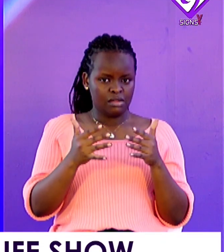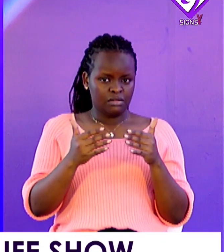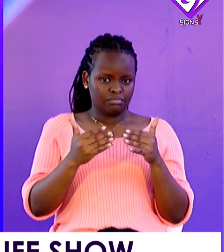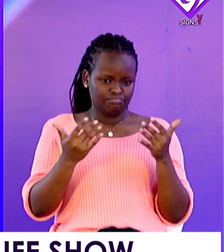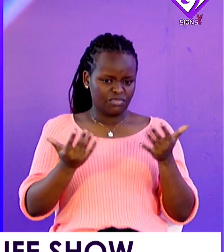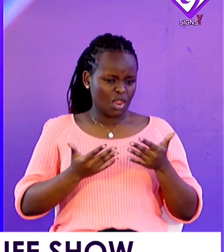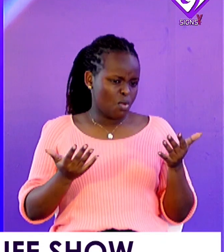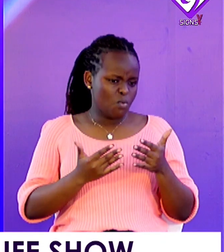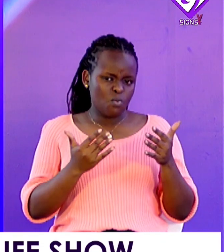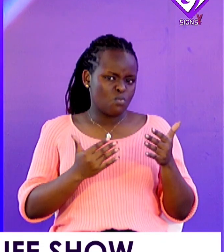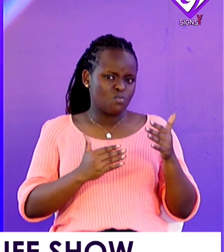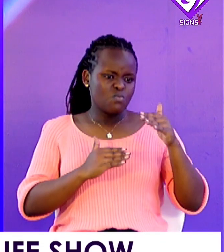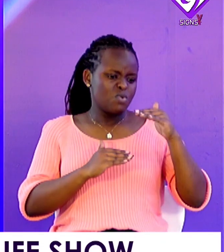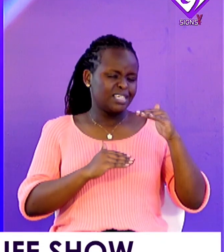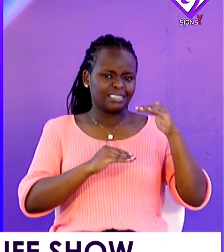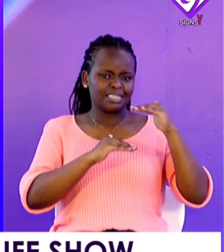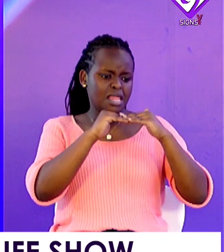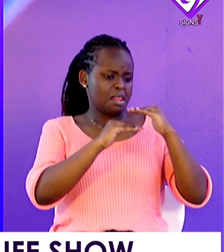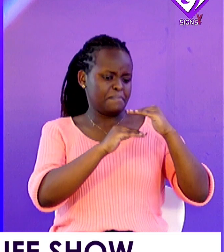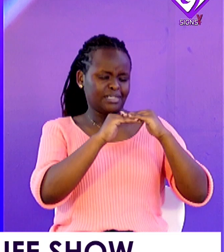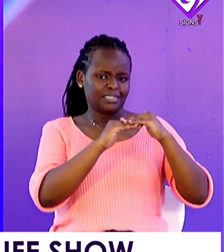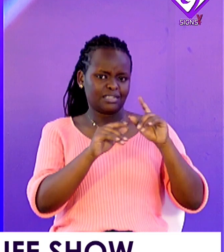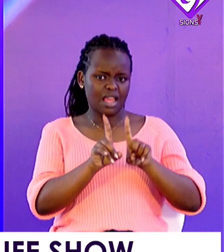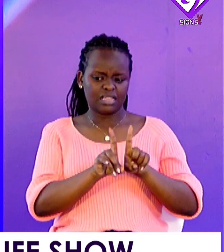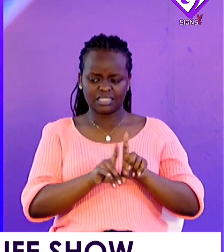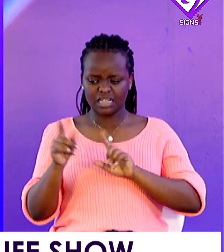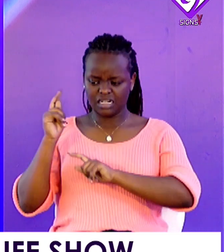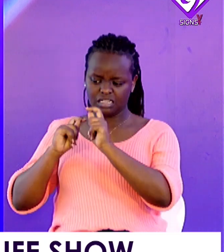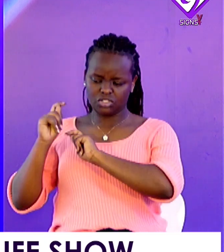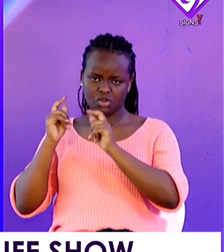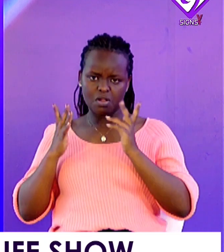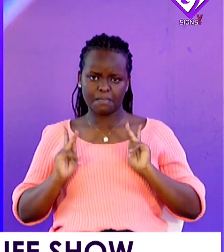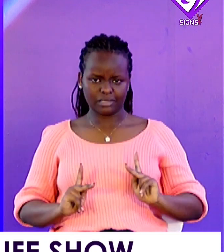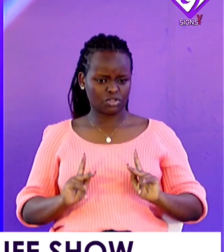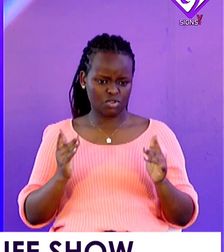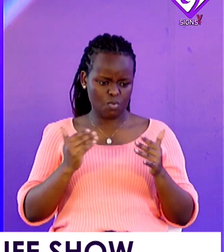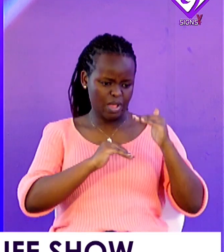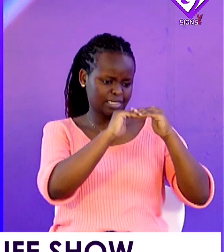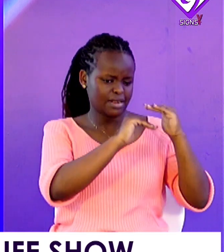go as a traditionalist, for example? I mean,